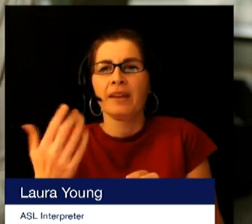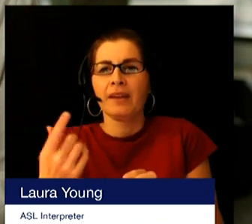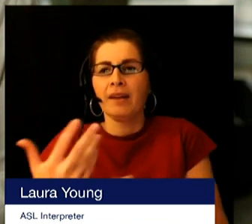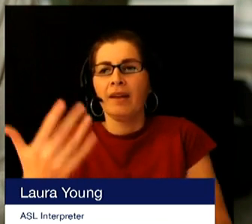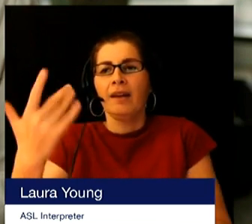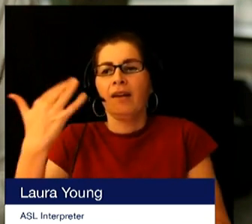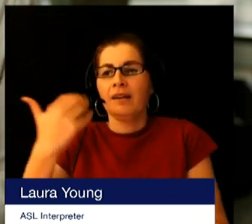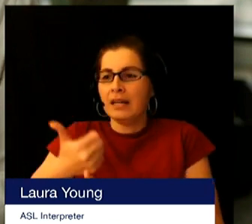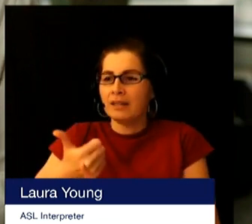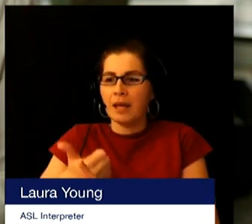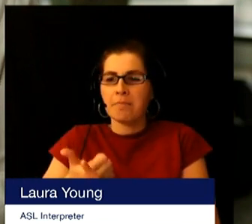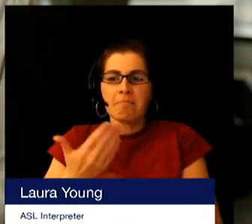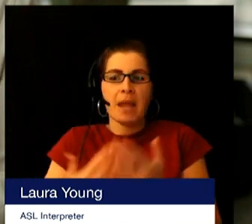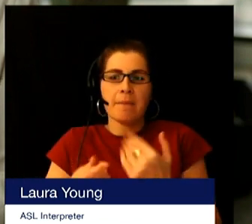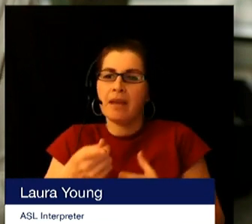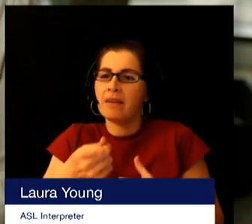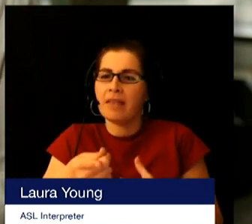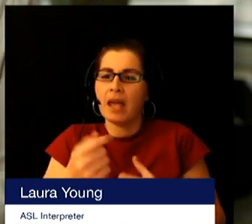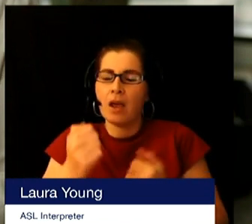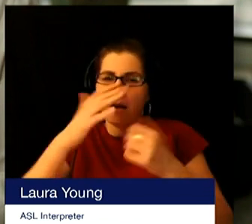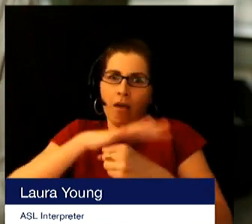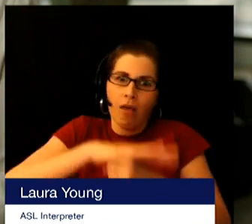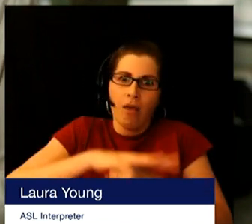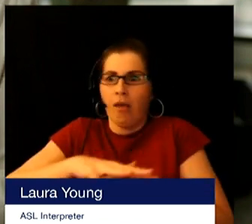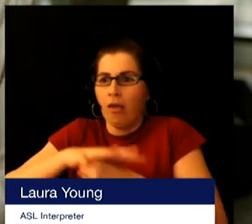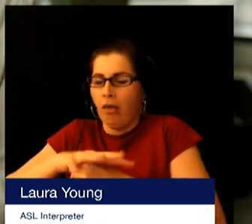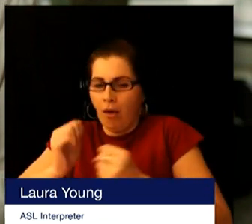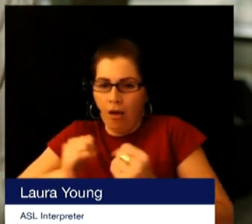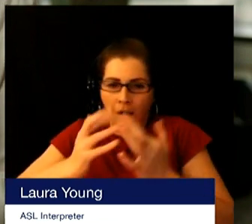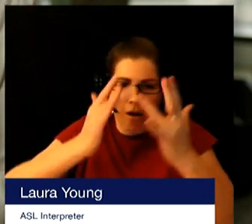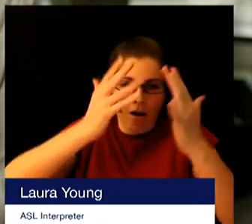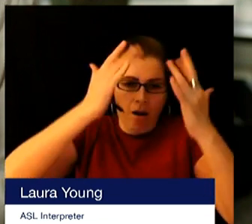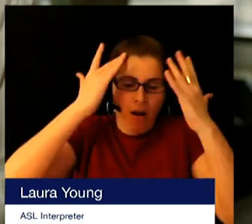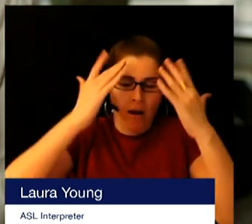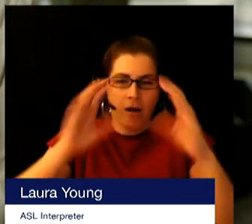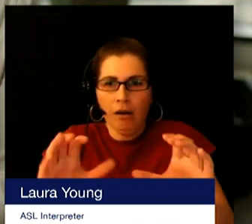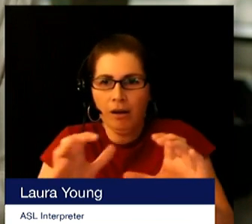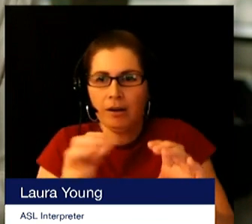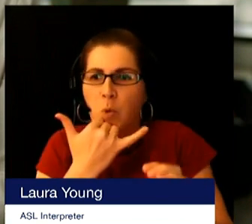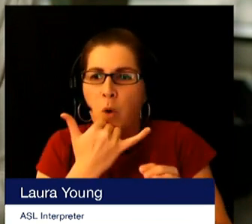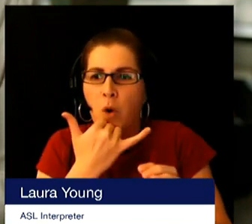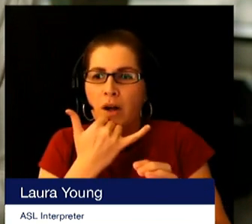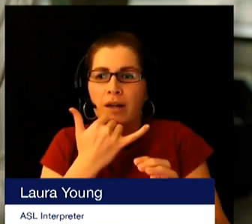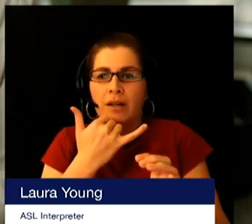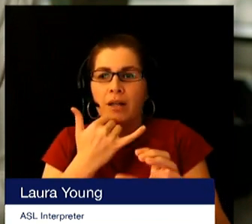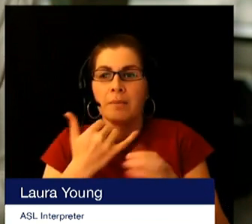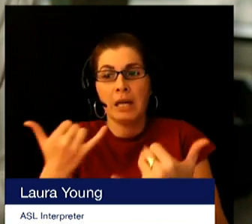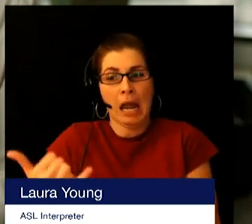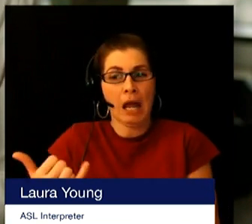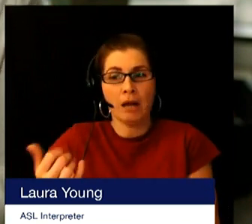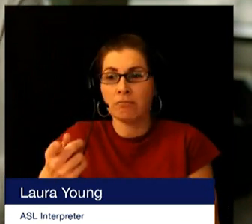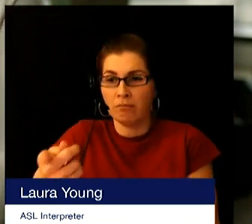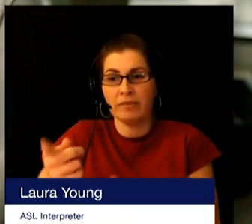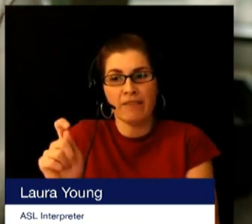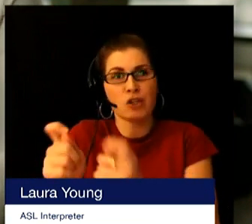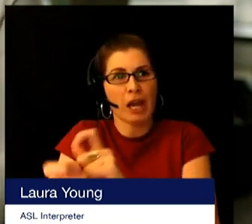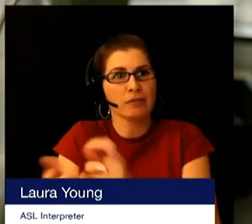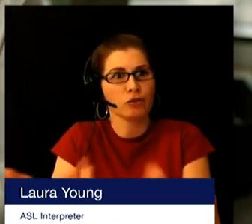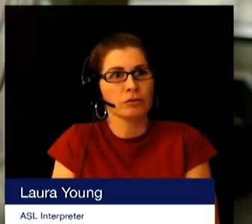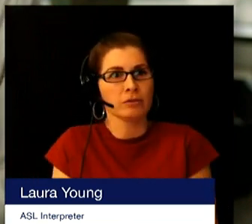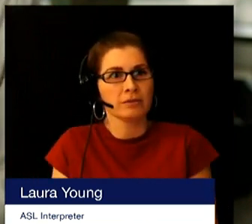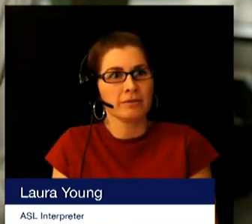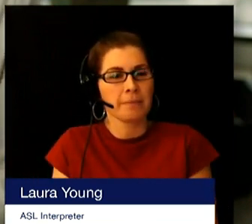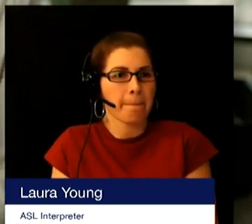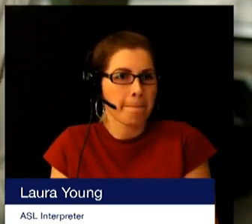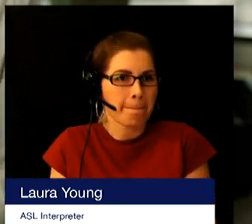when they were overcome with emotion or different circumstances, but they've grown from that, and, you know, they've strove to be